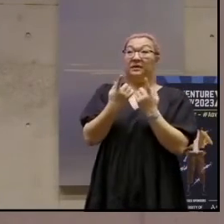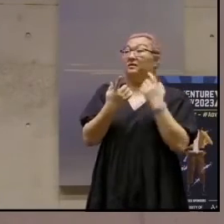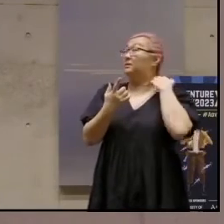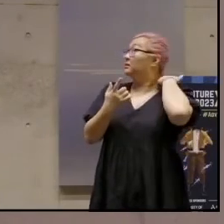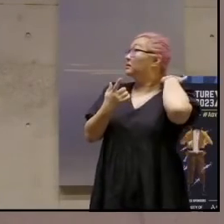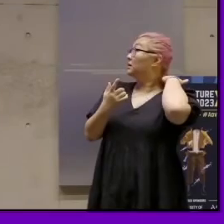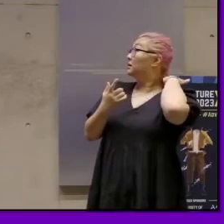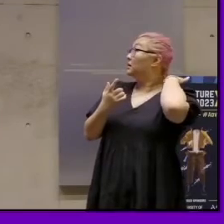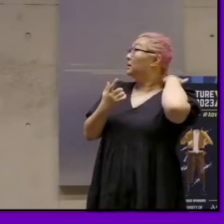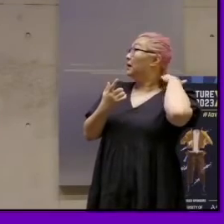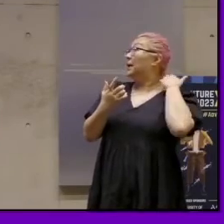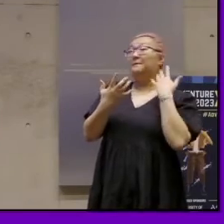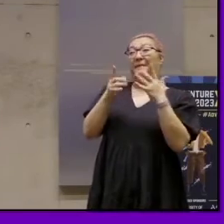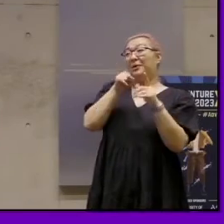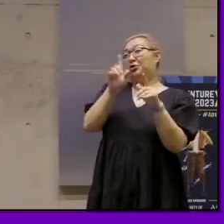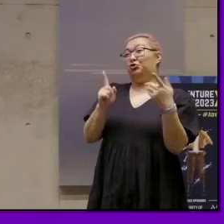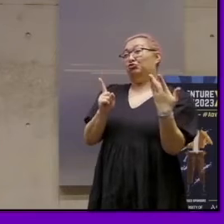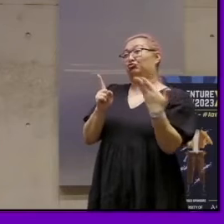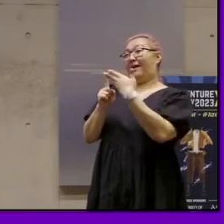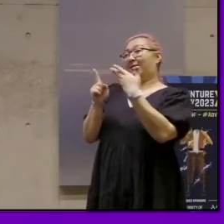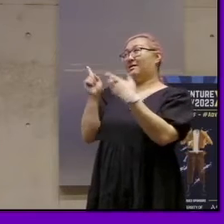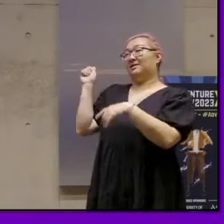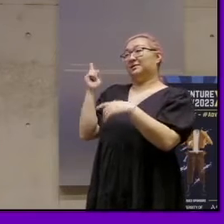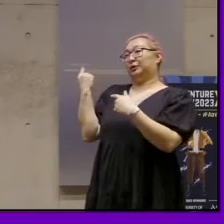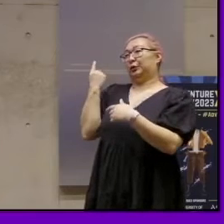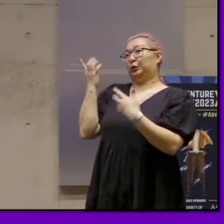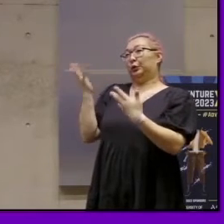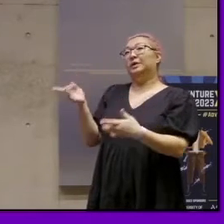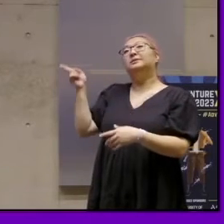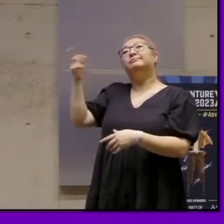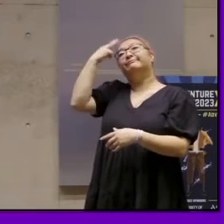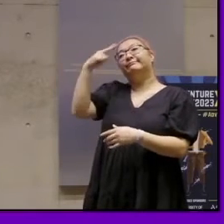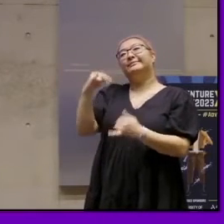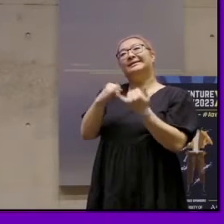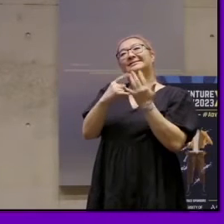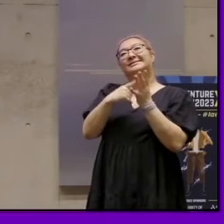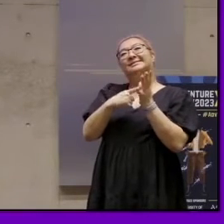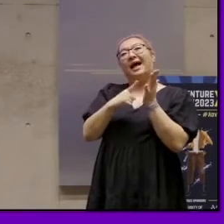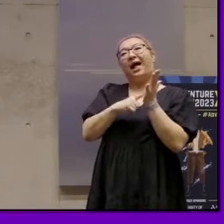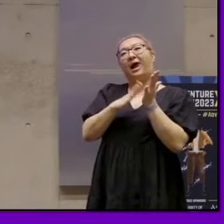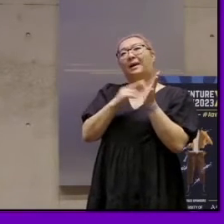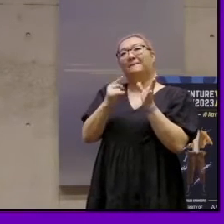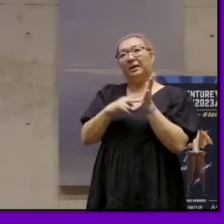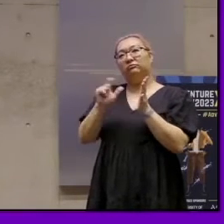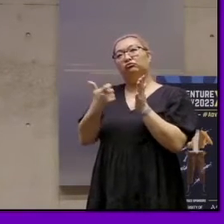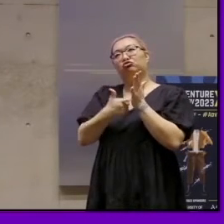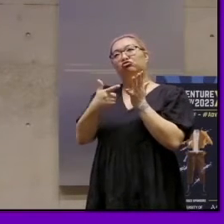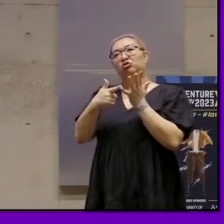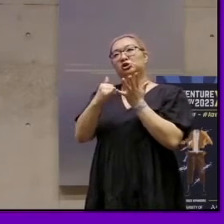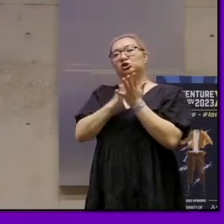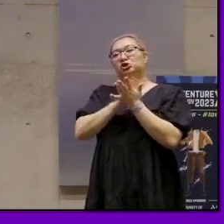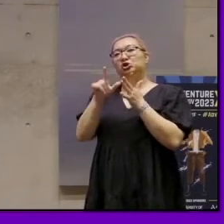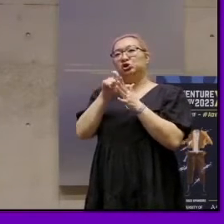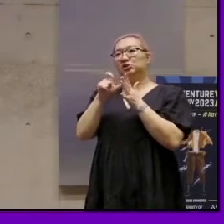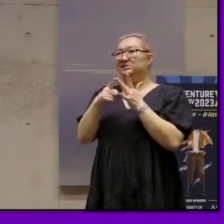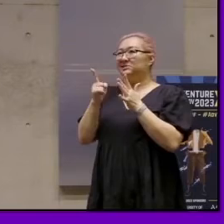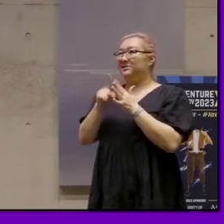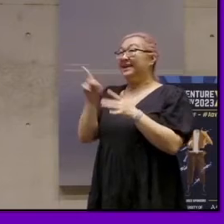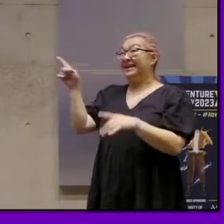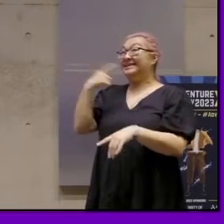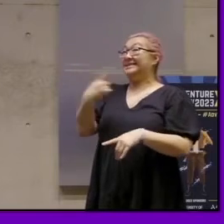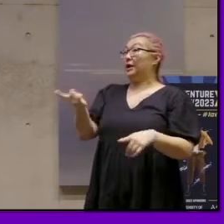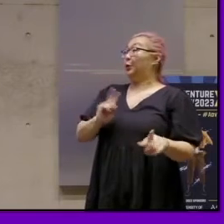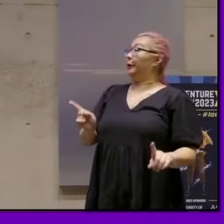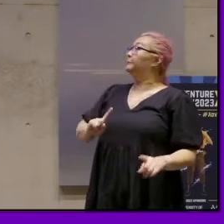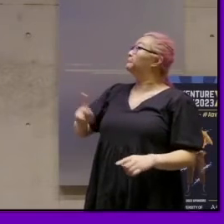recognize believes this? Okay, for the literati in the crowd, that's Salman Rushdie, who literally said this, okay? So, and I